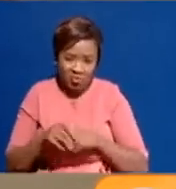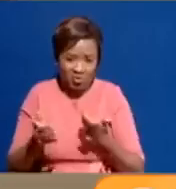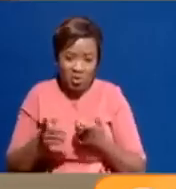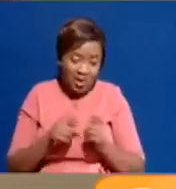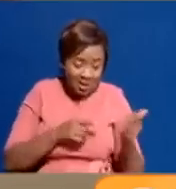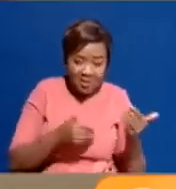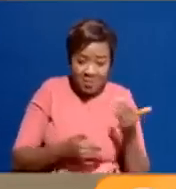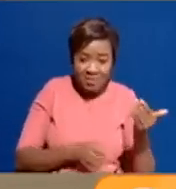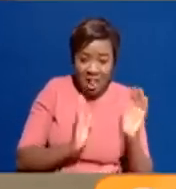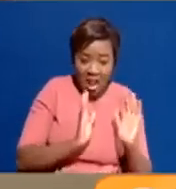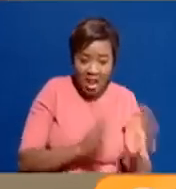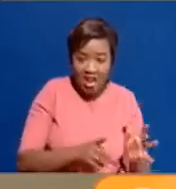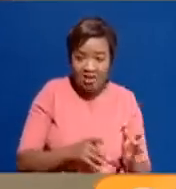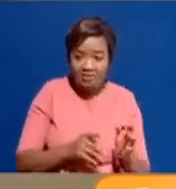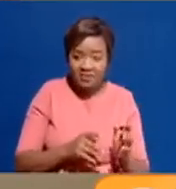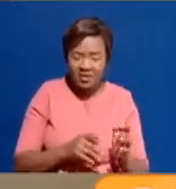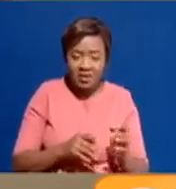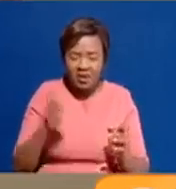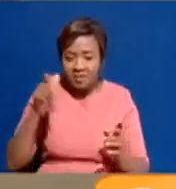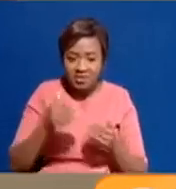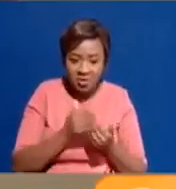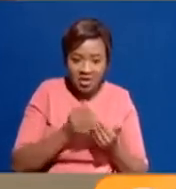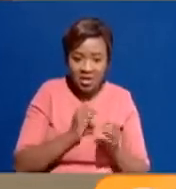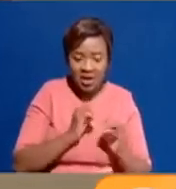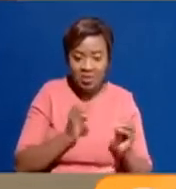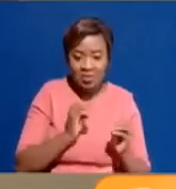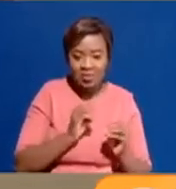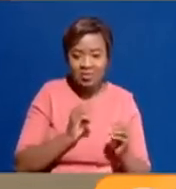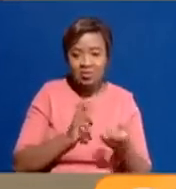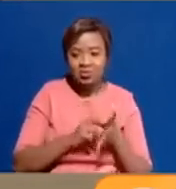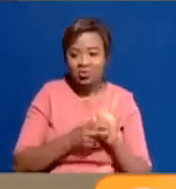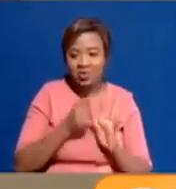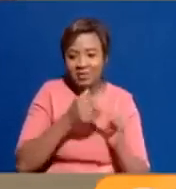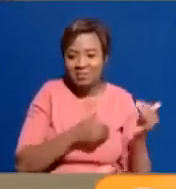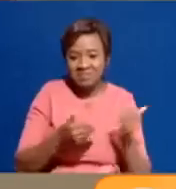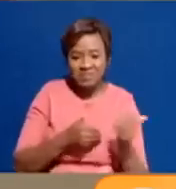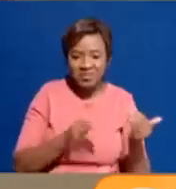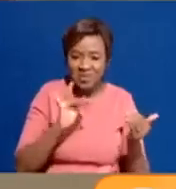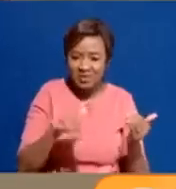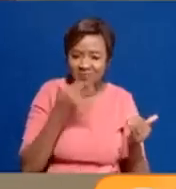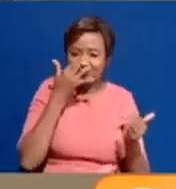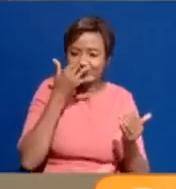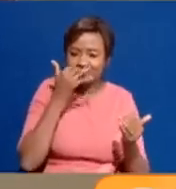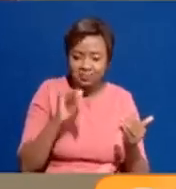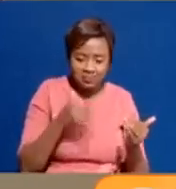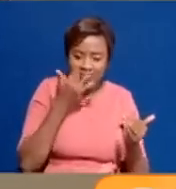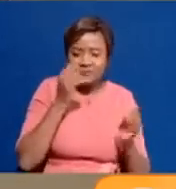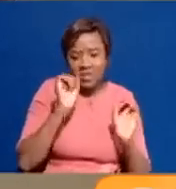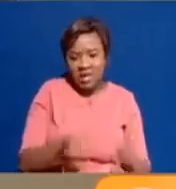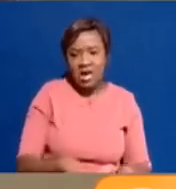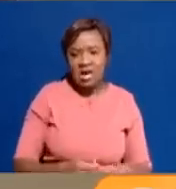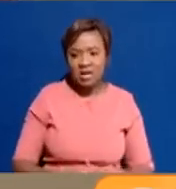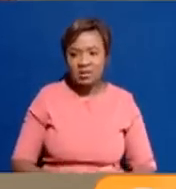that child was left there unattended, then it's almost next to impossible for this child not to be exposed to the